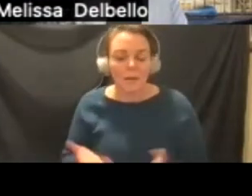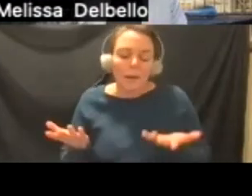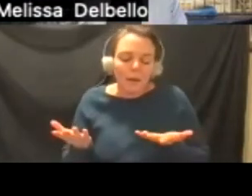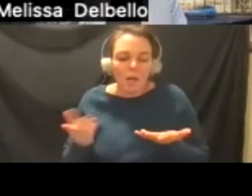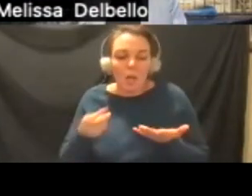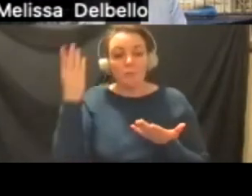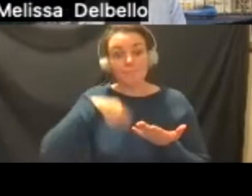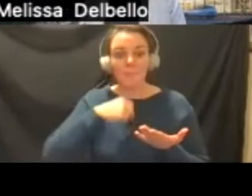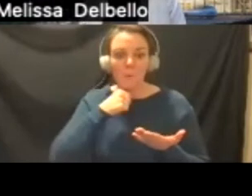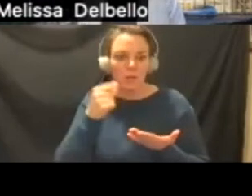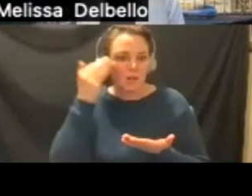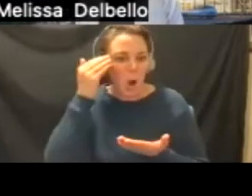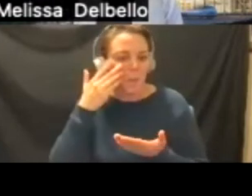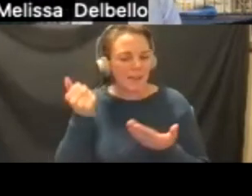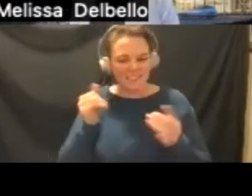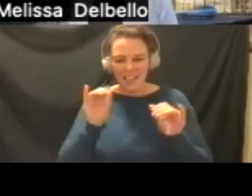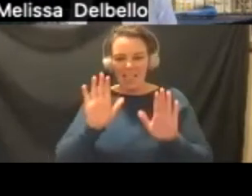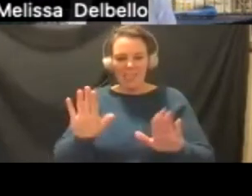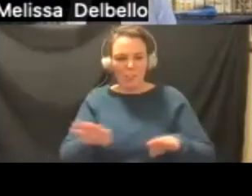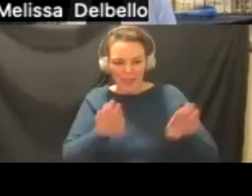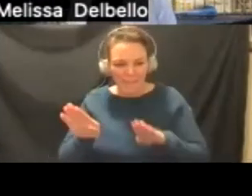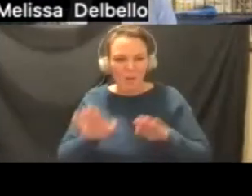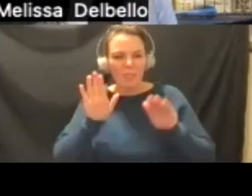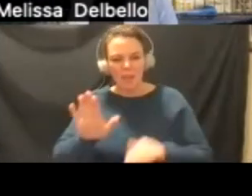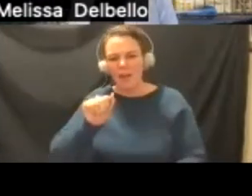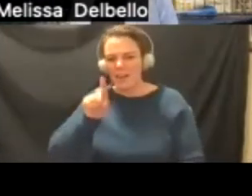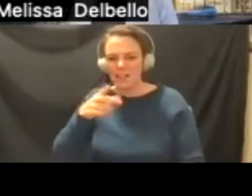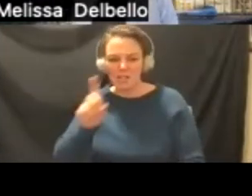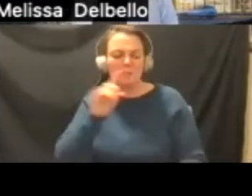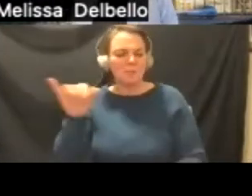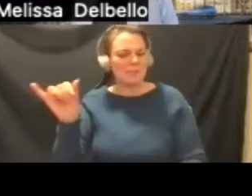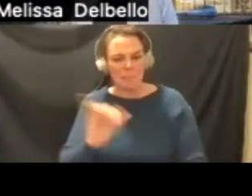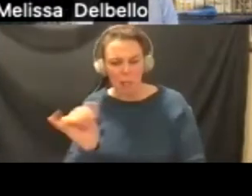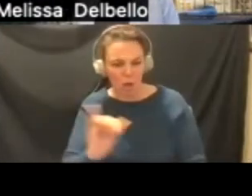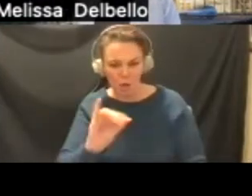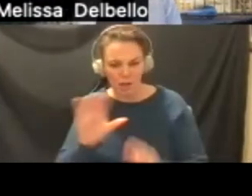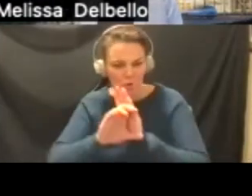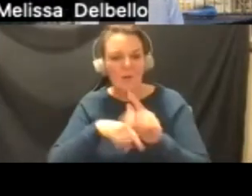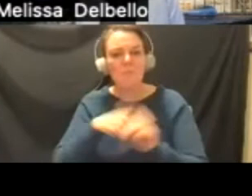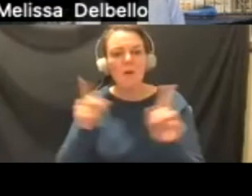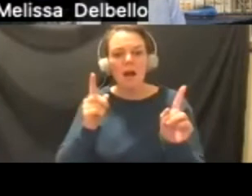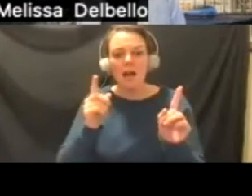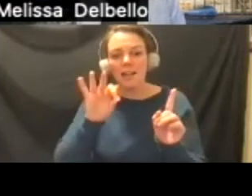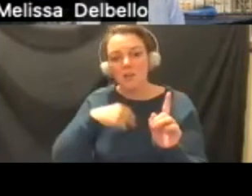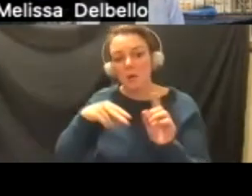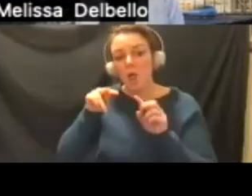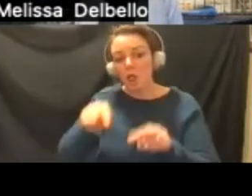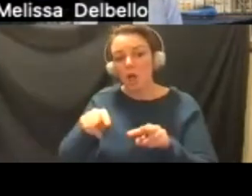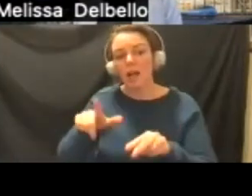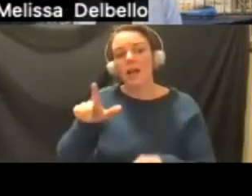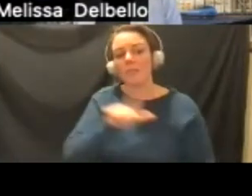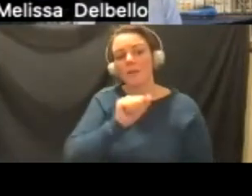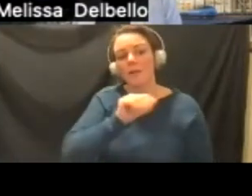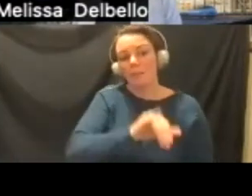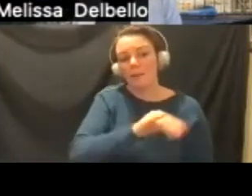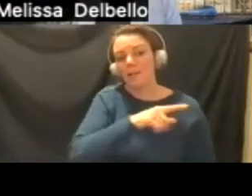have the same type of ADHD. And what you see is that in the left amygdala to right